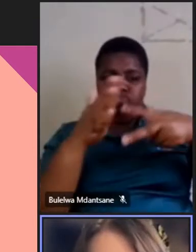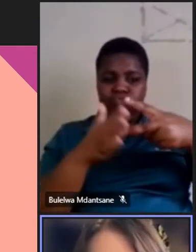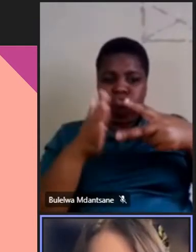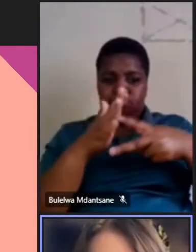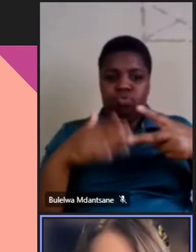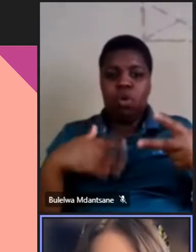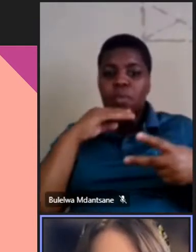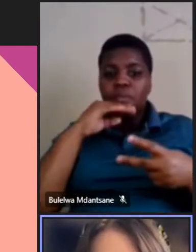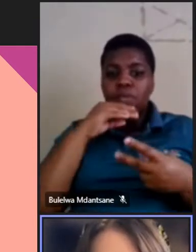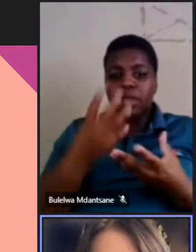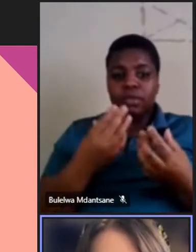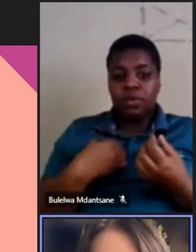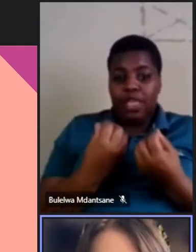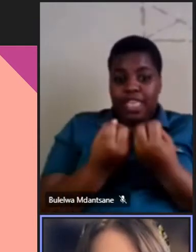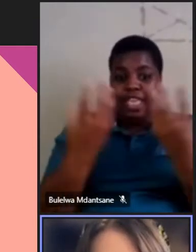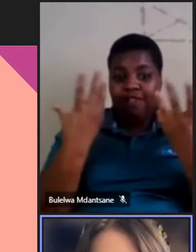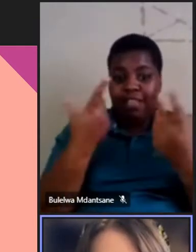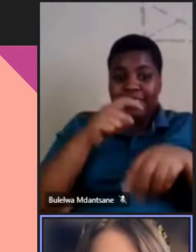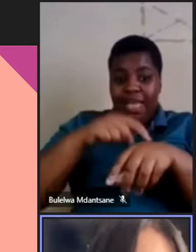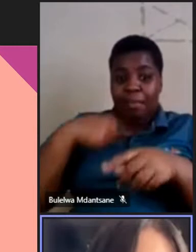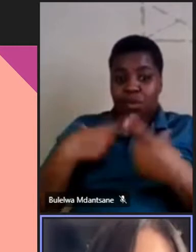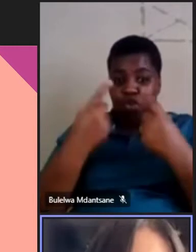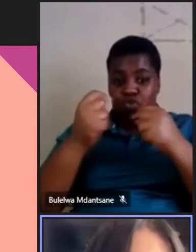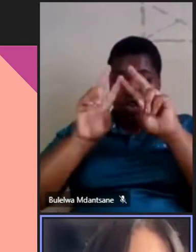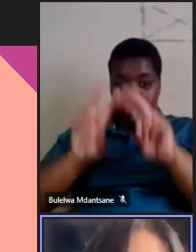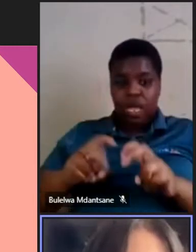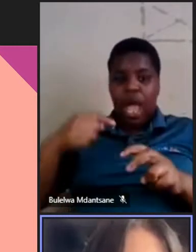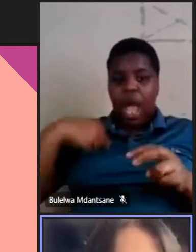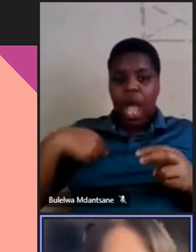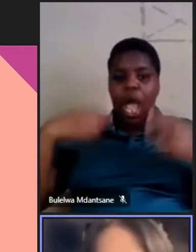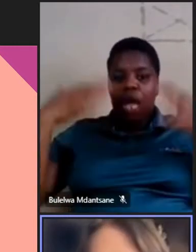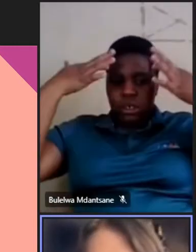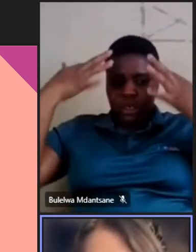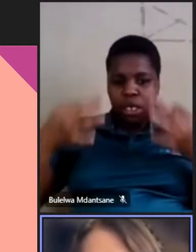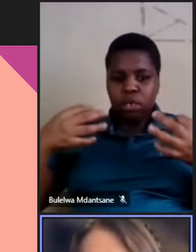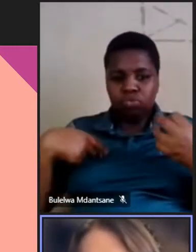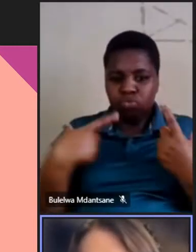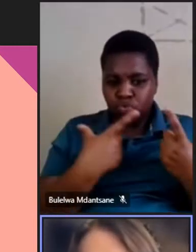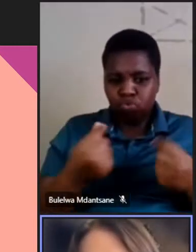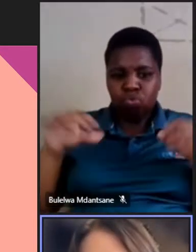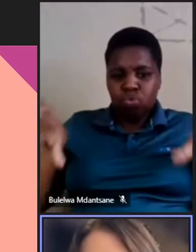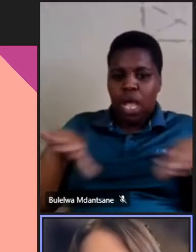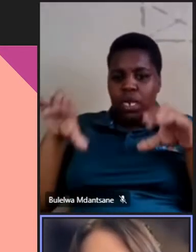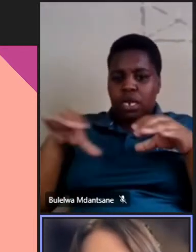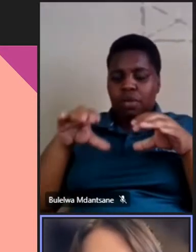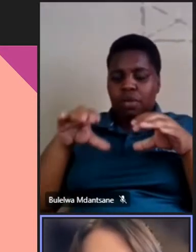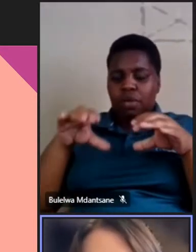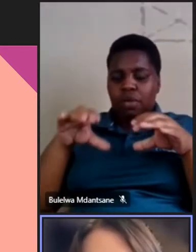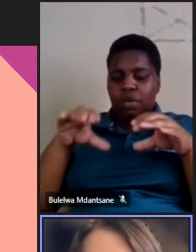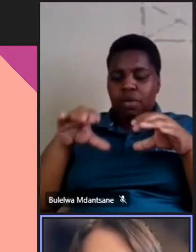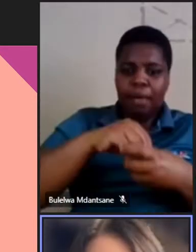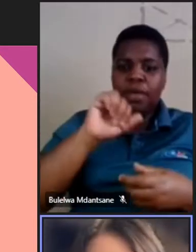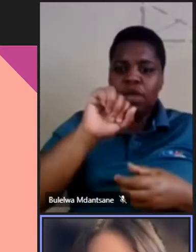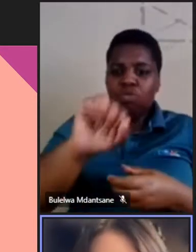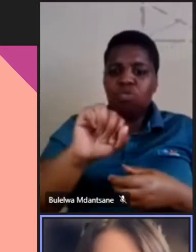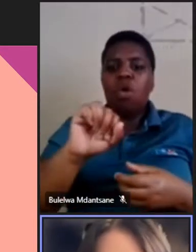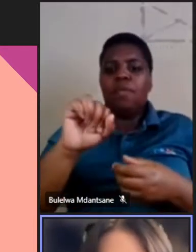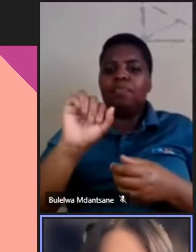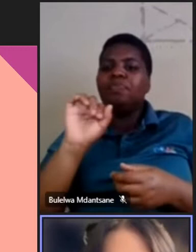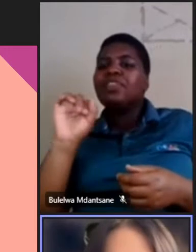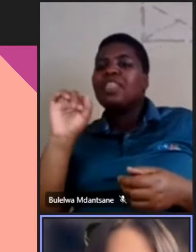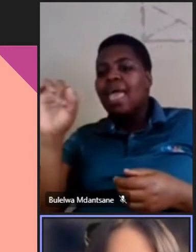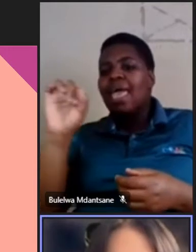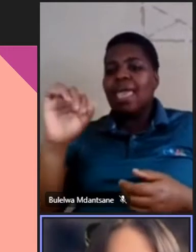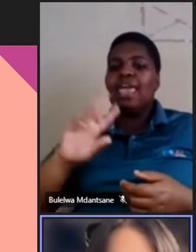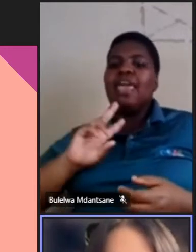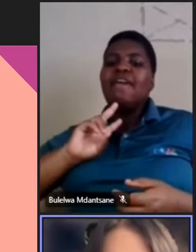in the Year 1 research, ARC decided to implement activities as part of the Her Voice Fund Year 2 project, which was